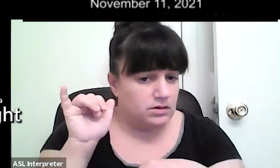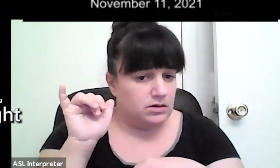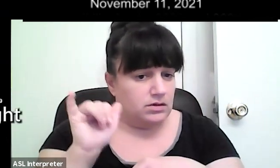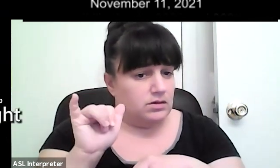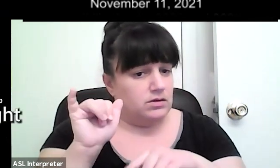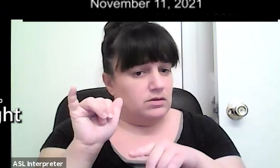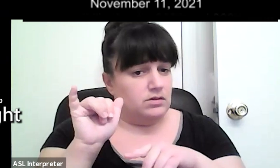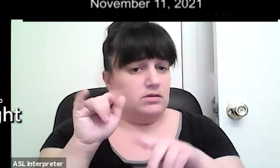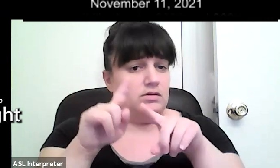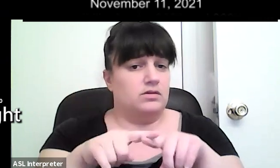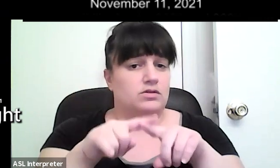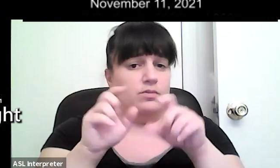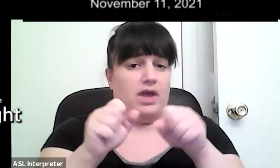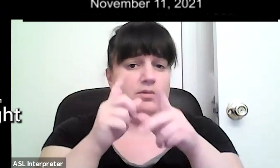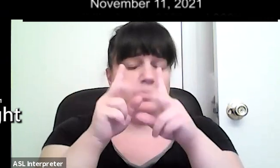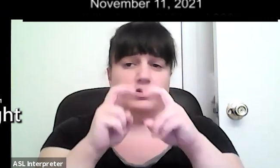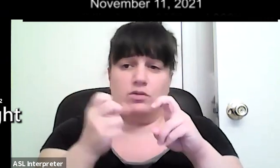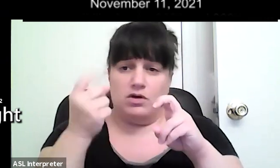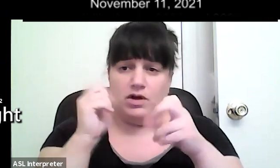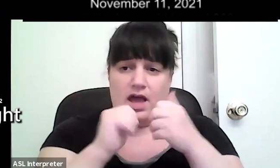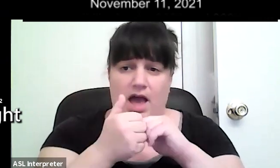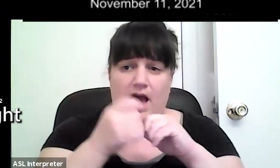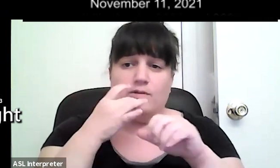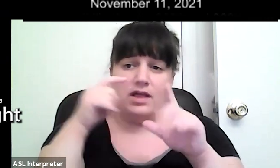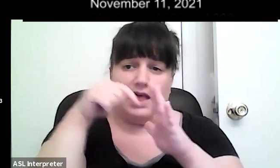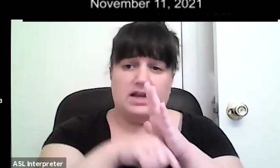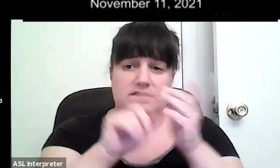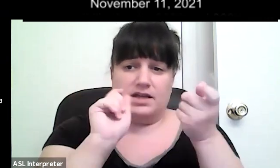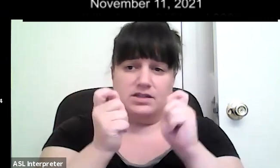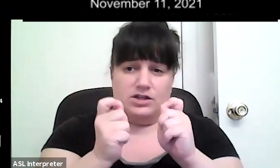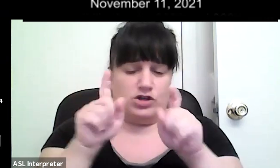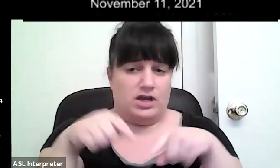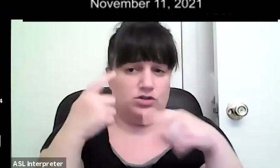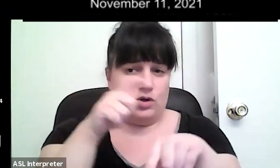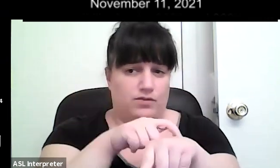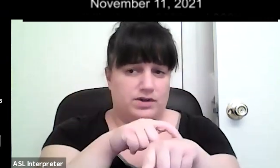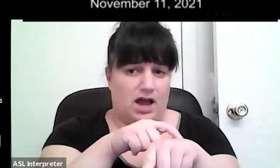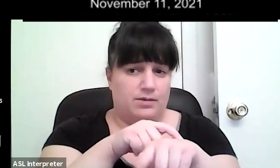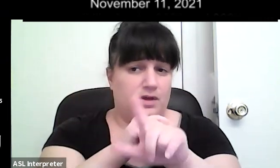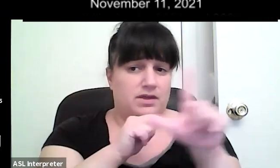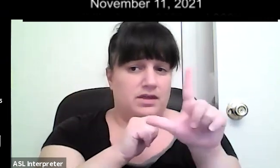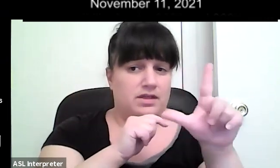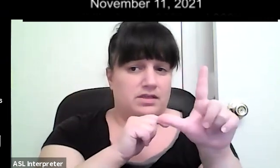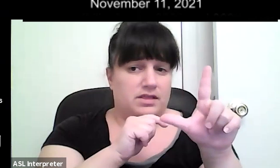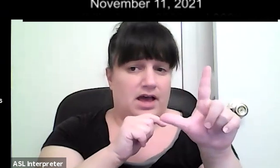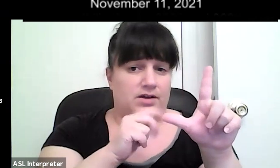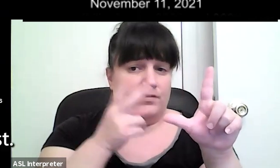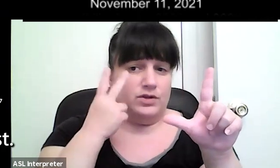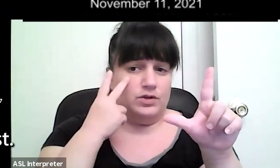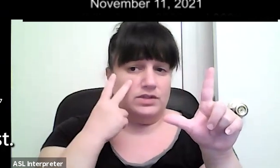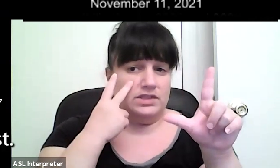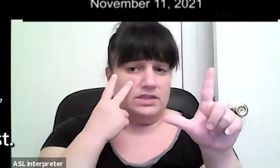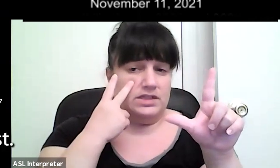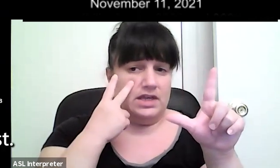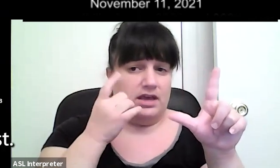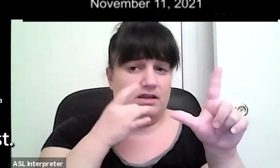order to interpret how this light intensity changes over time. On the left, you will be seeing the